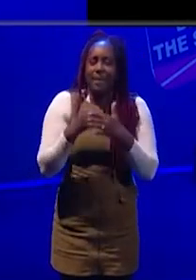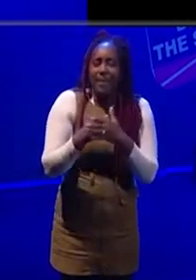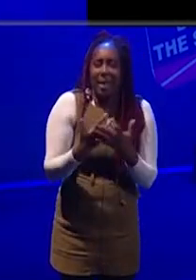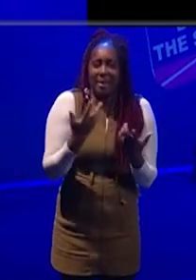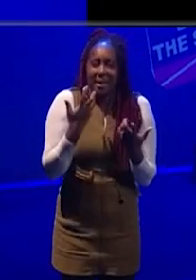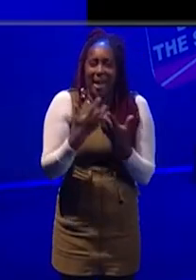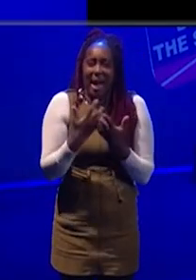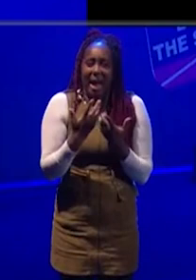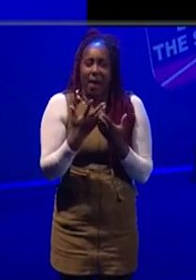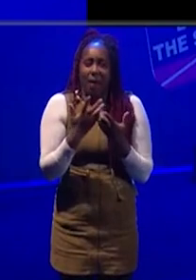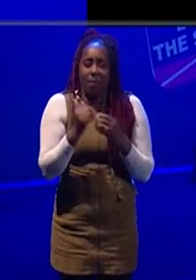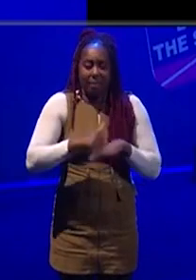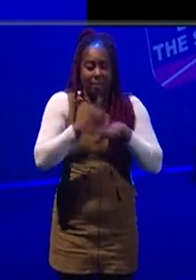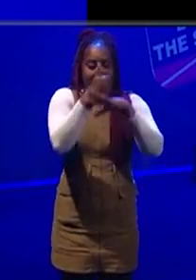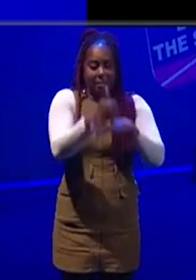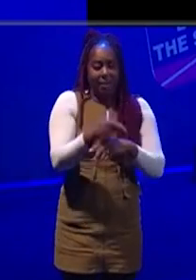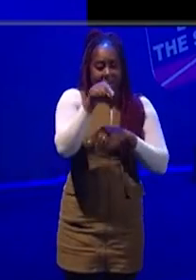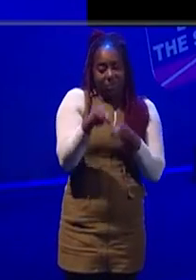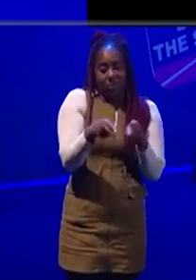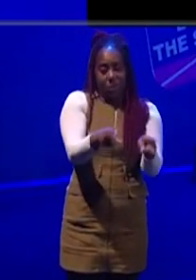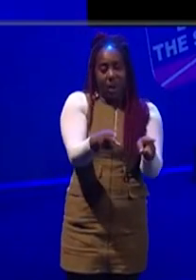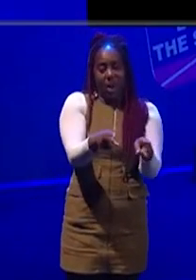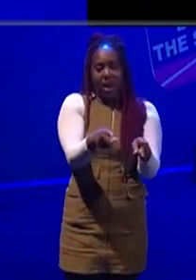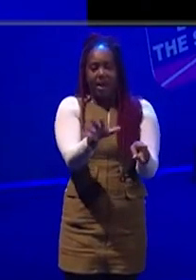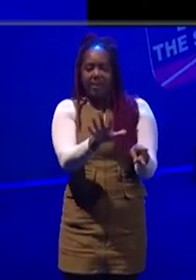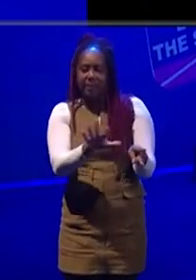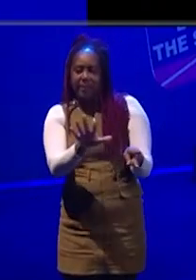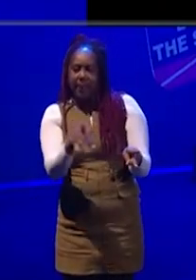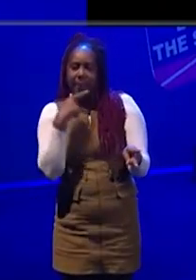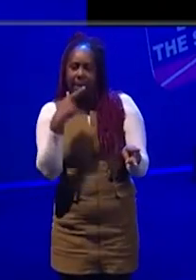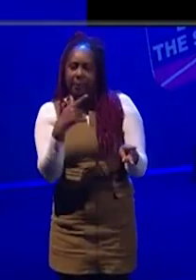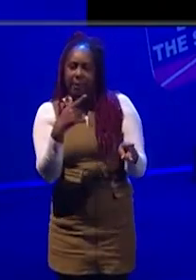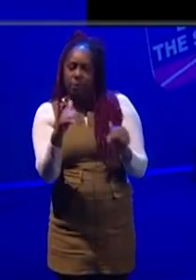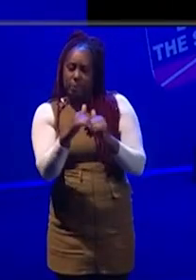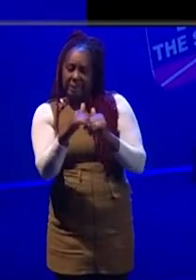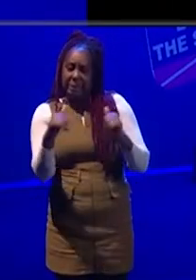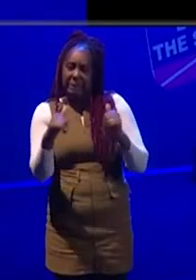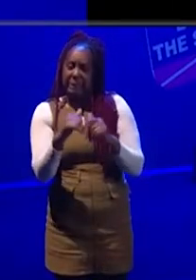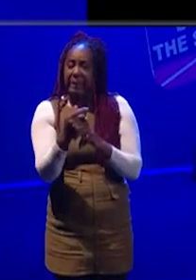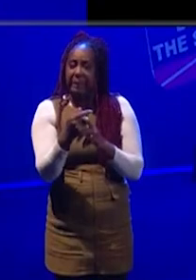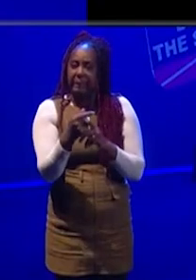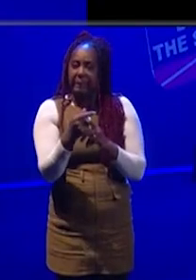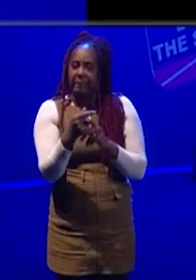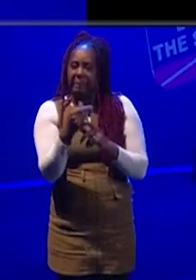how staging things in a particular way can wildly exclude some people.